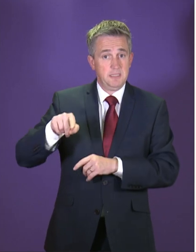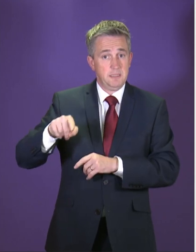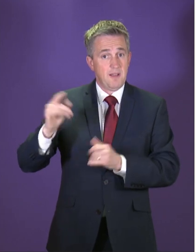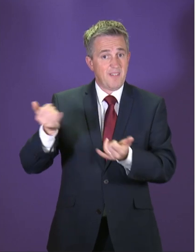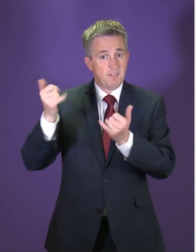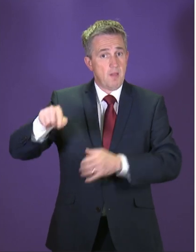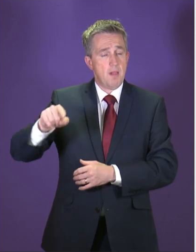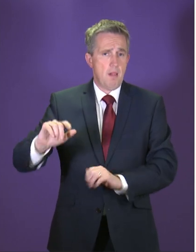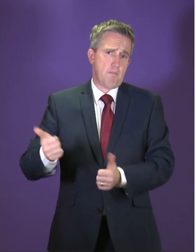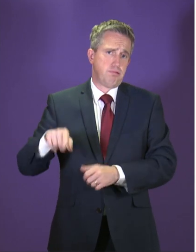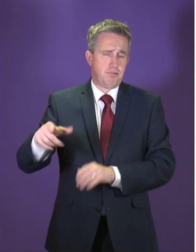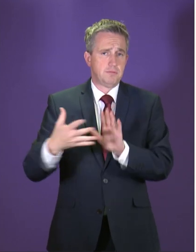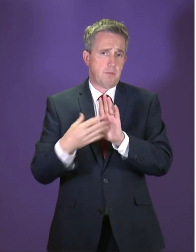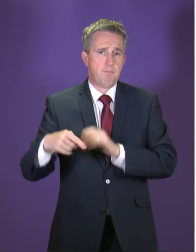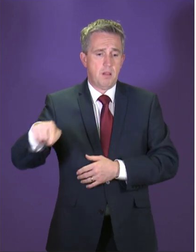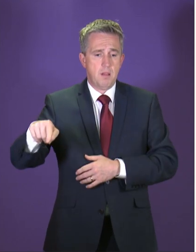I think it